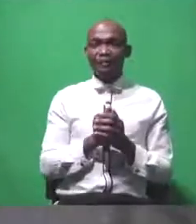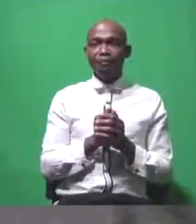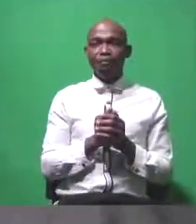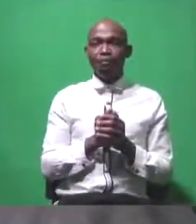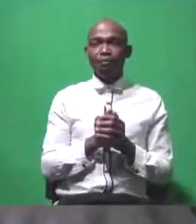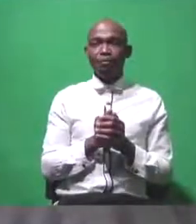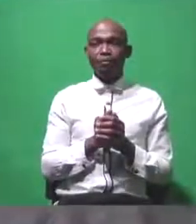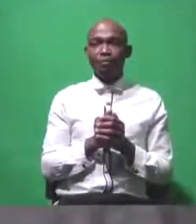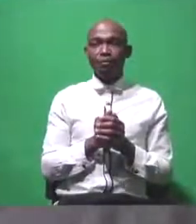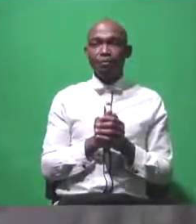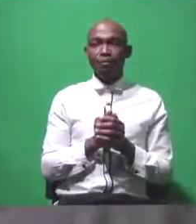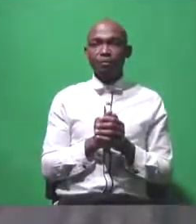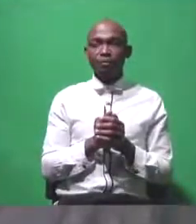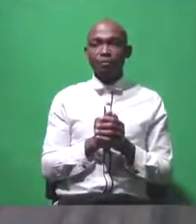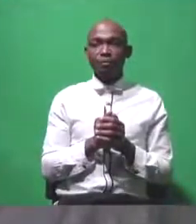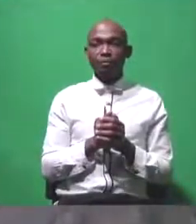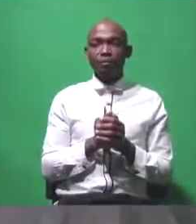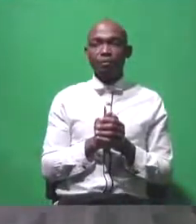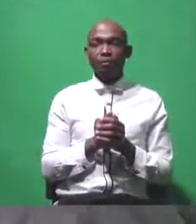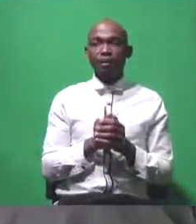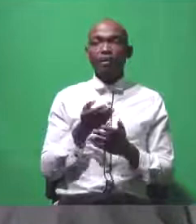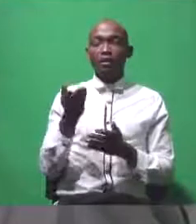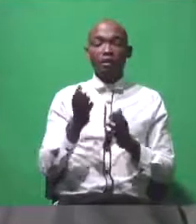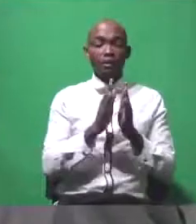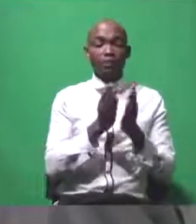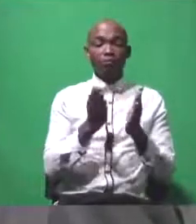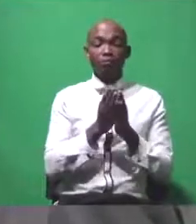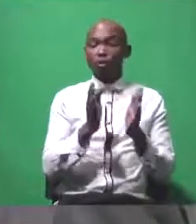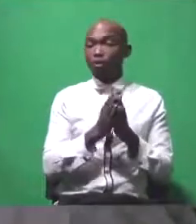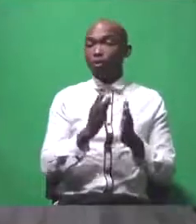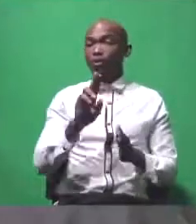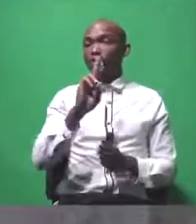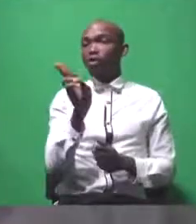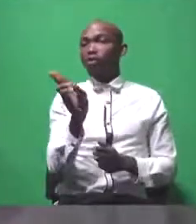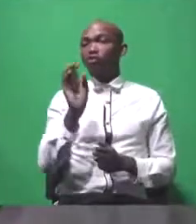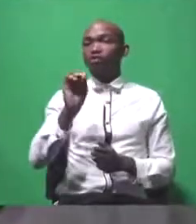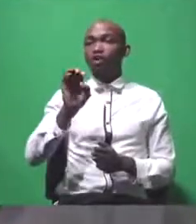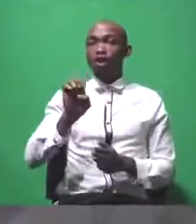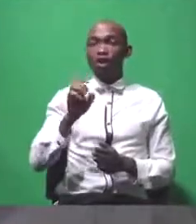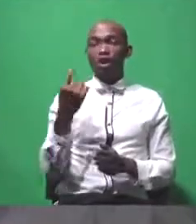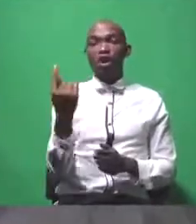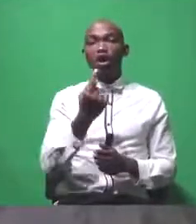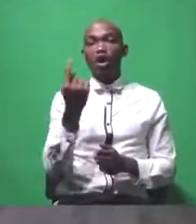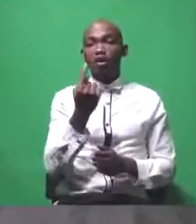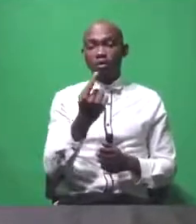This book of hoy deals for transactions that incurred for hoy only.